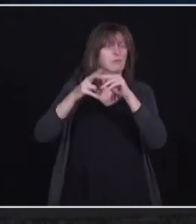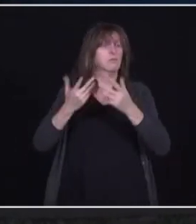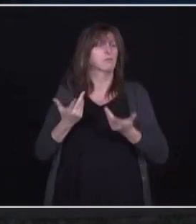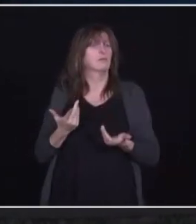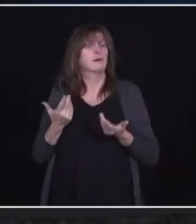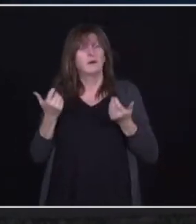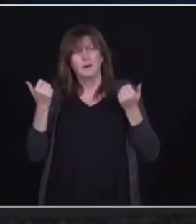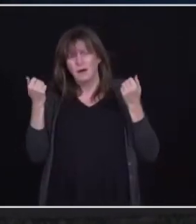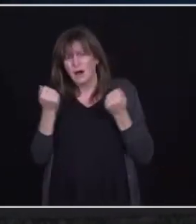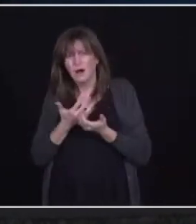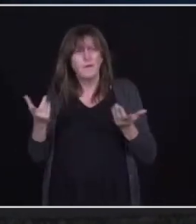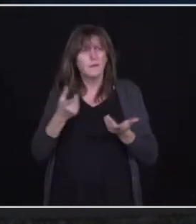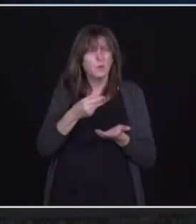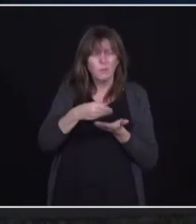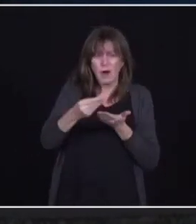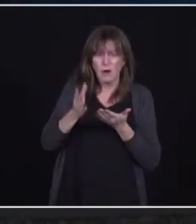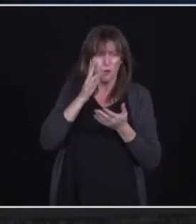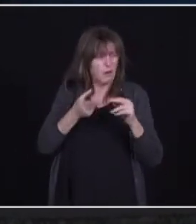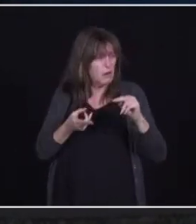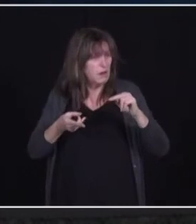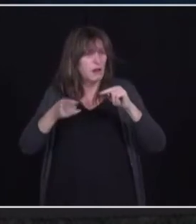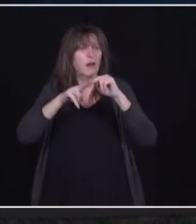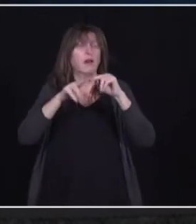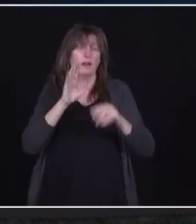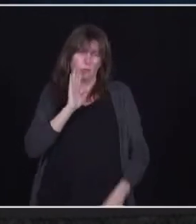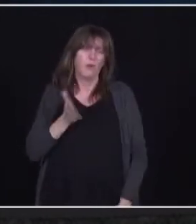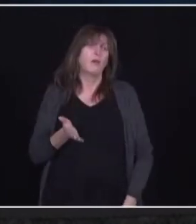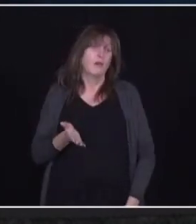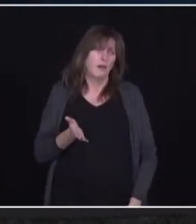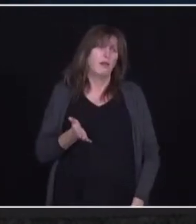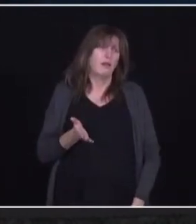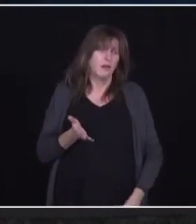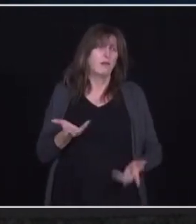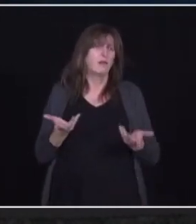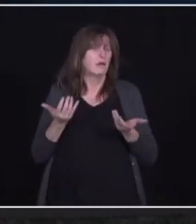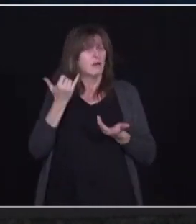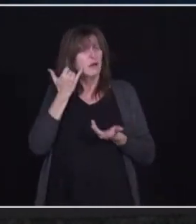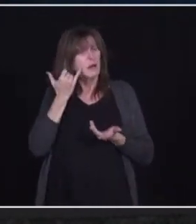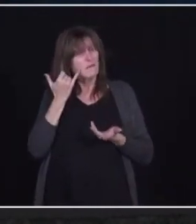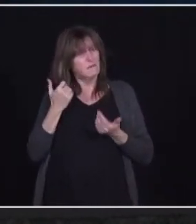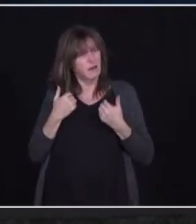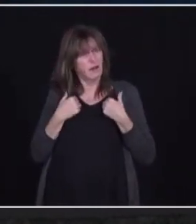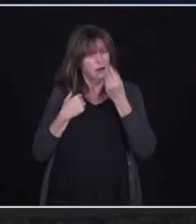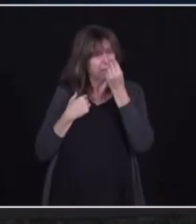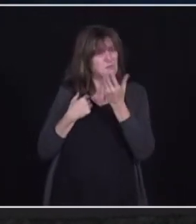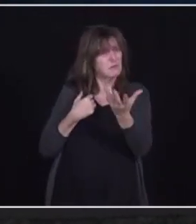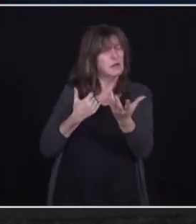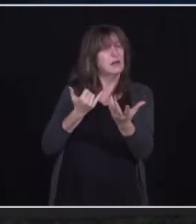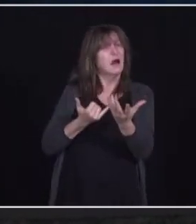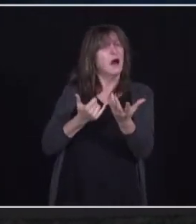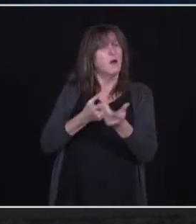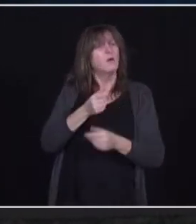there. But not only that, if I were to tell you right now that you're going out tomorrow and you're going to pay